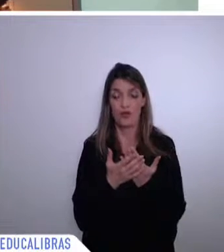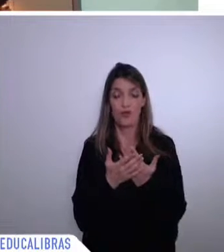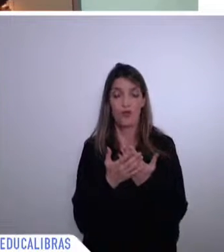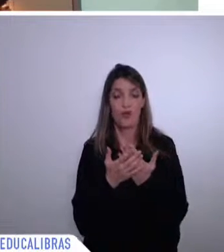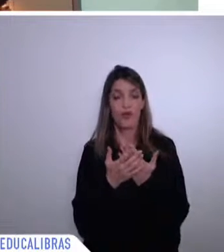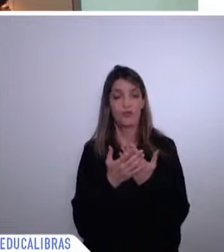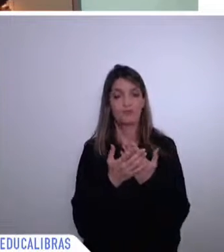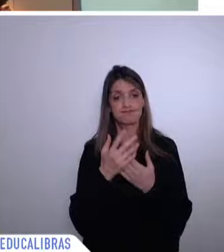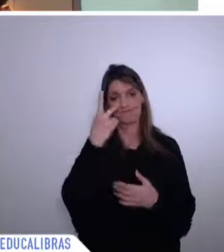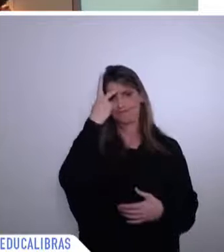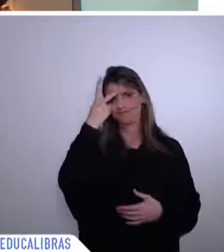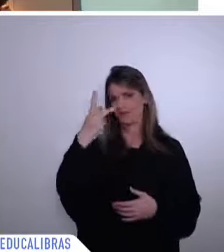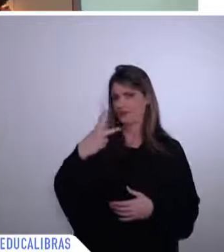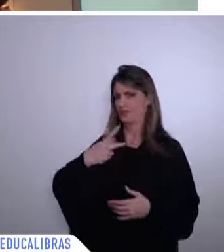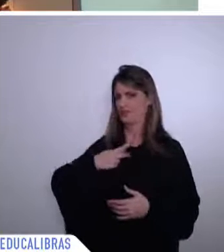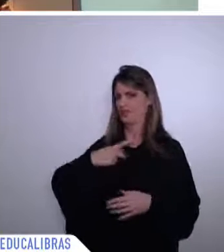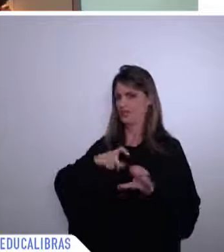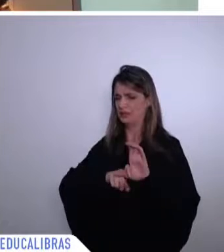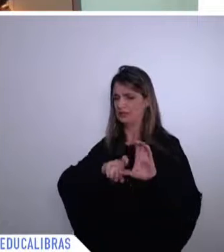devices of